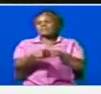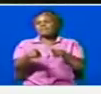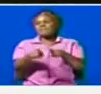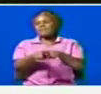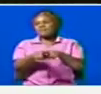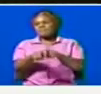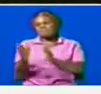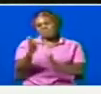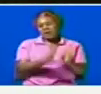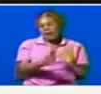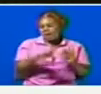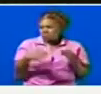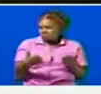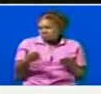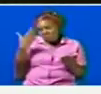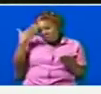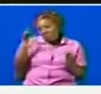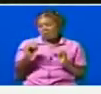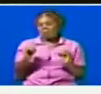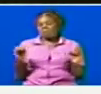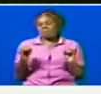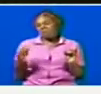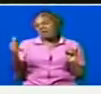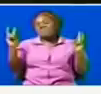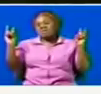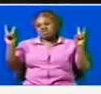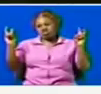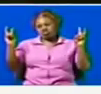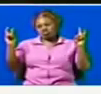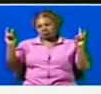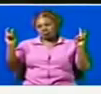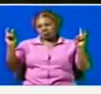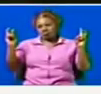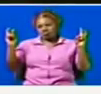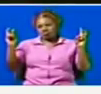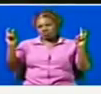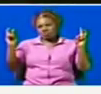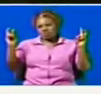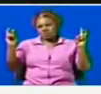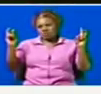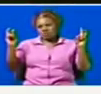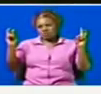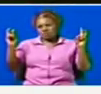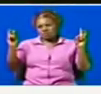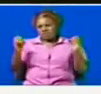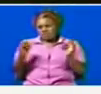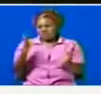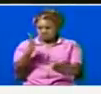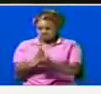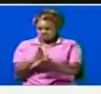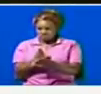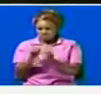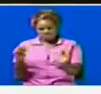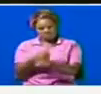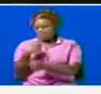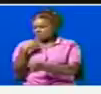by design or default, that is again another subject that perhaps can be interpreted politically, or if that is the reality, you